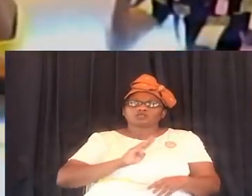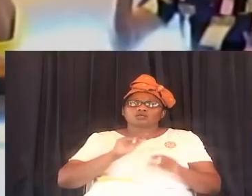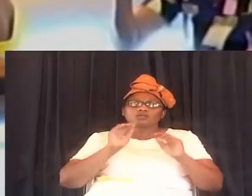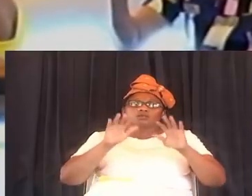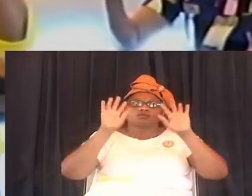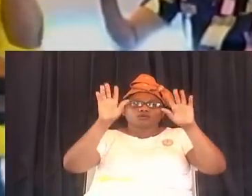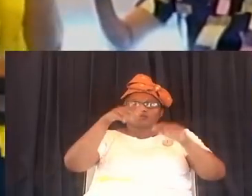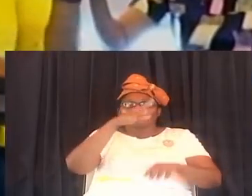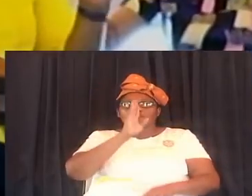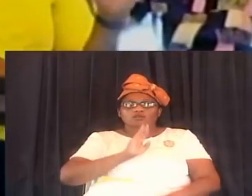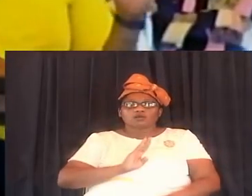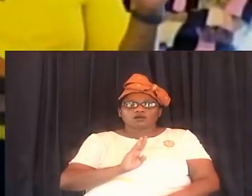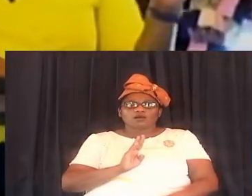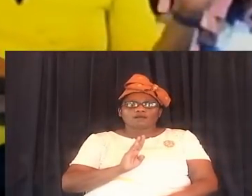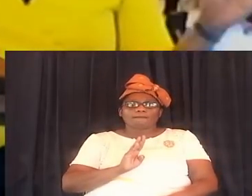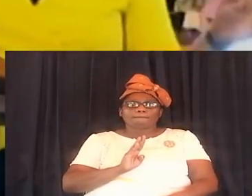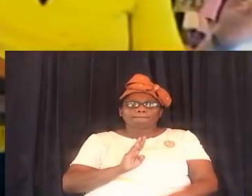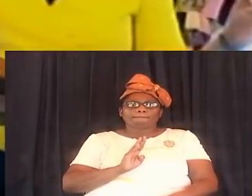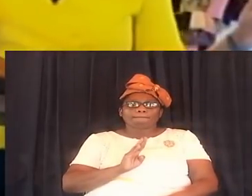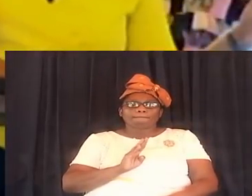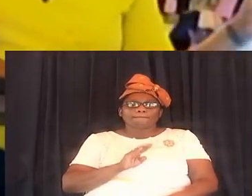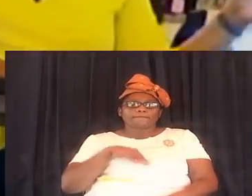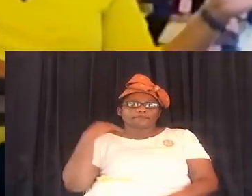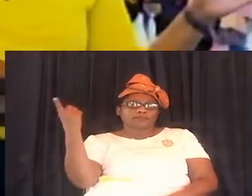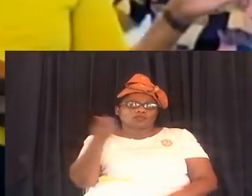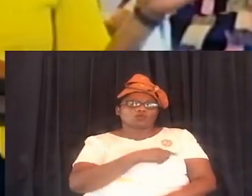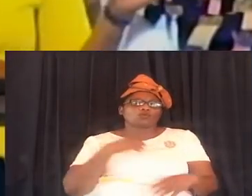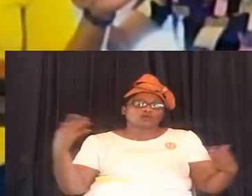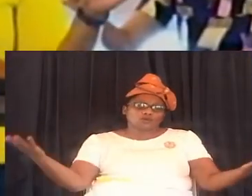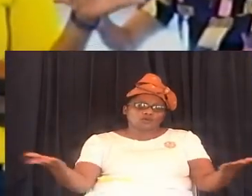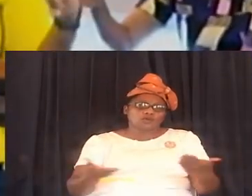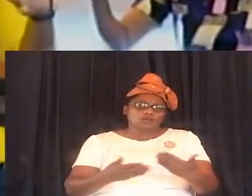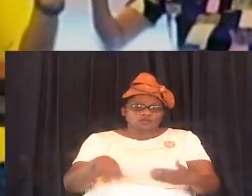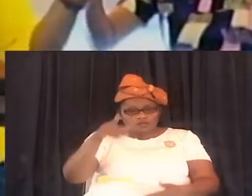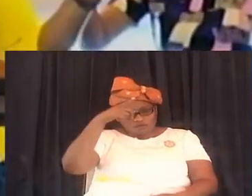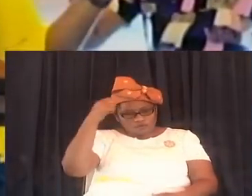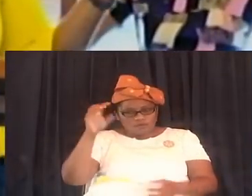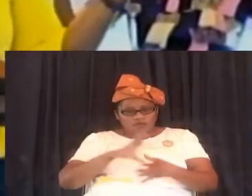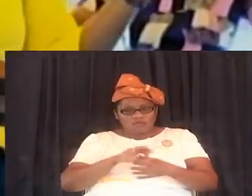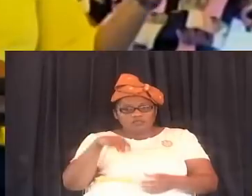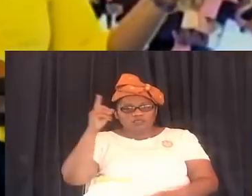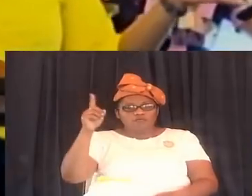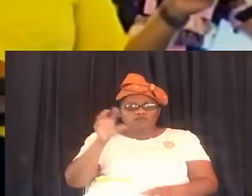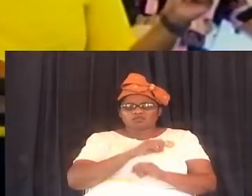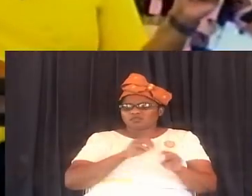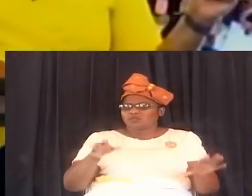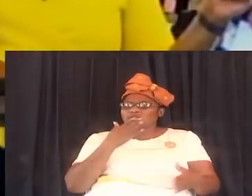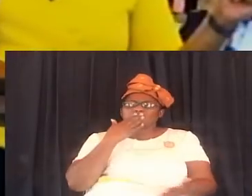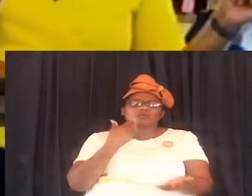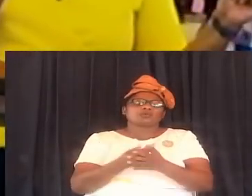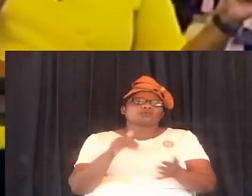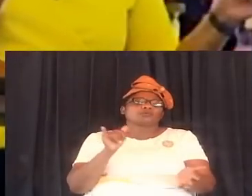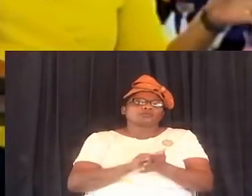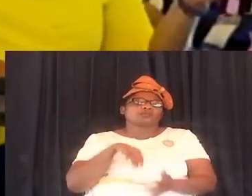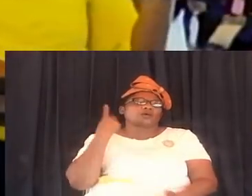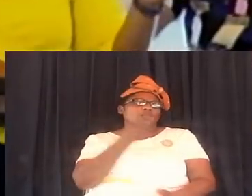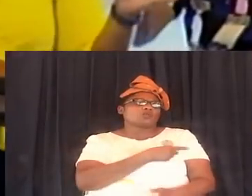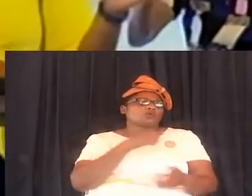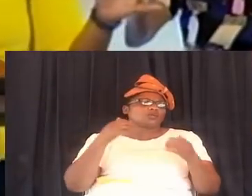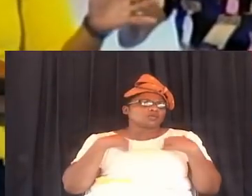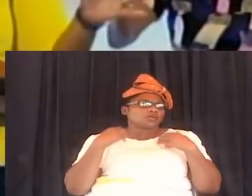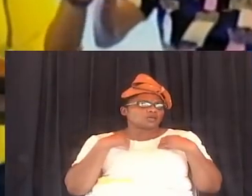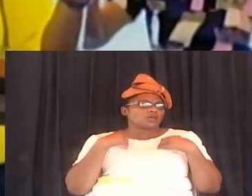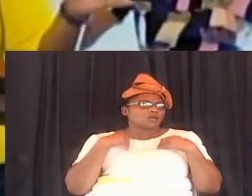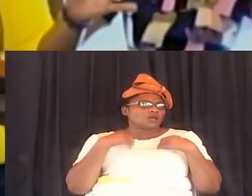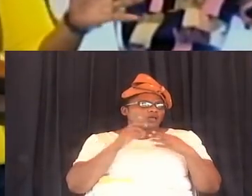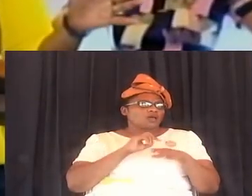God. We are here because of you. It's nothing good that we have done. It's just